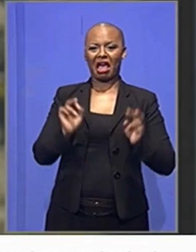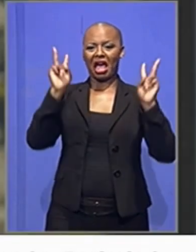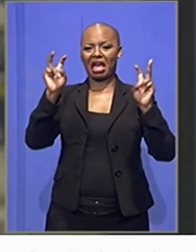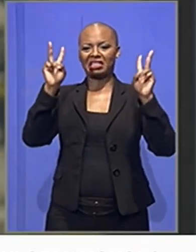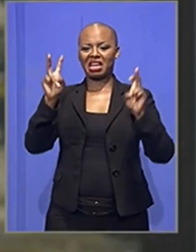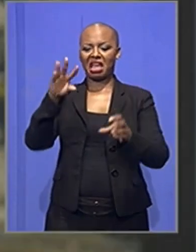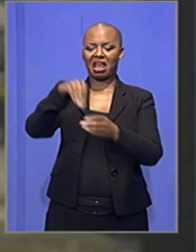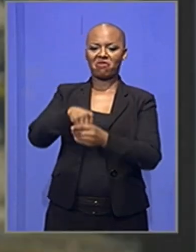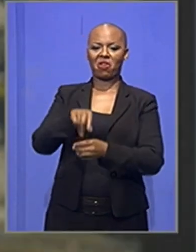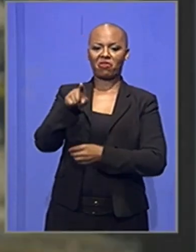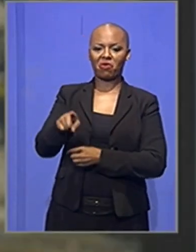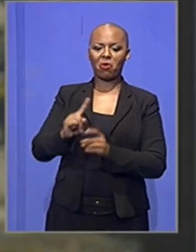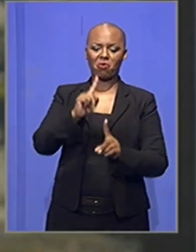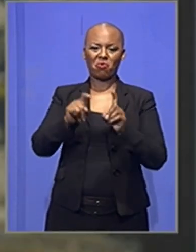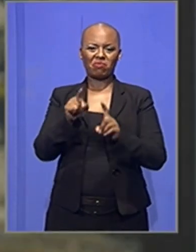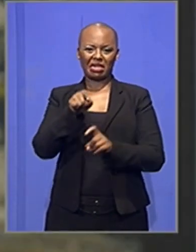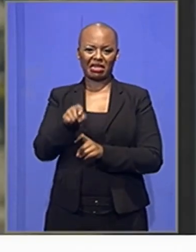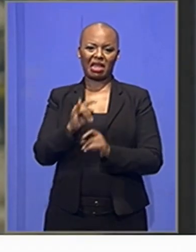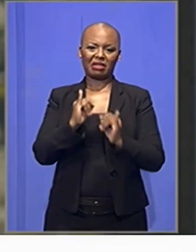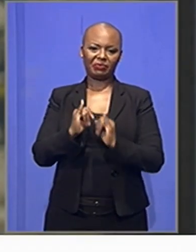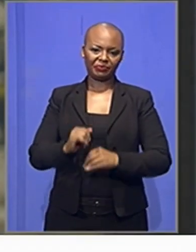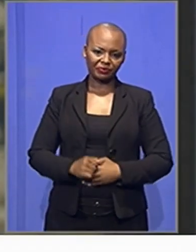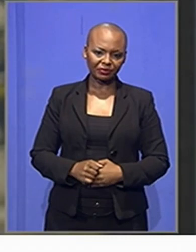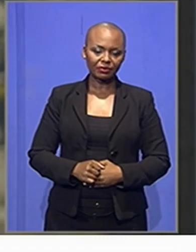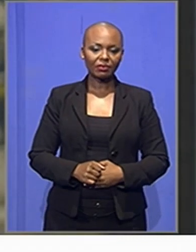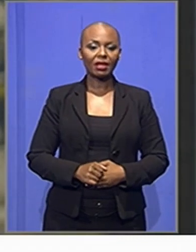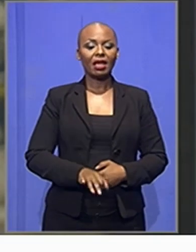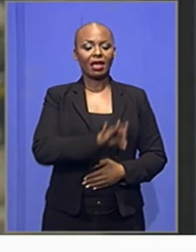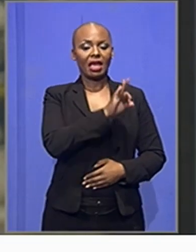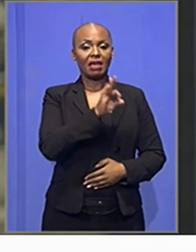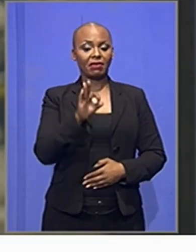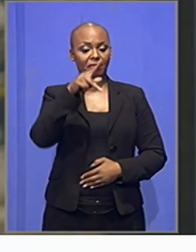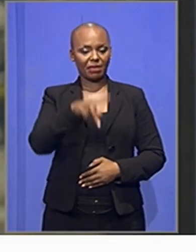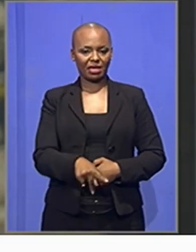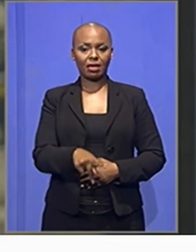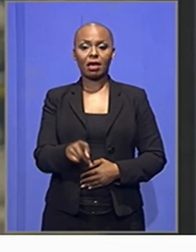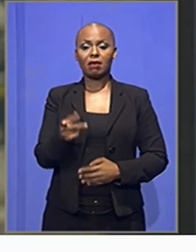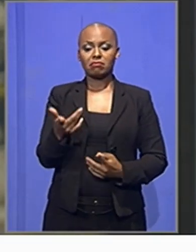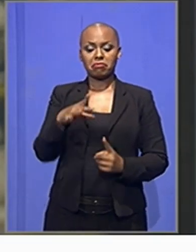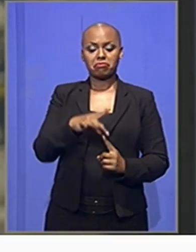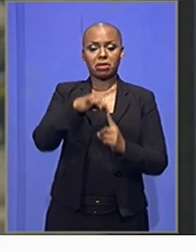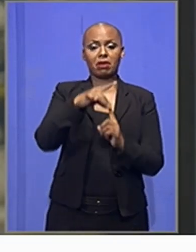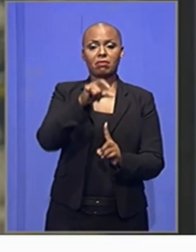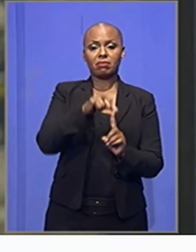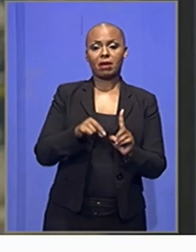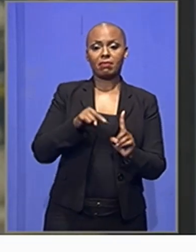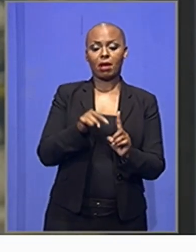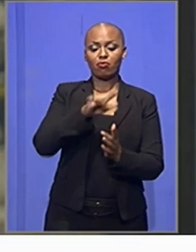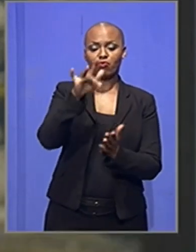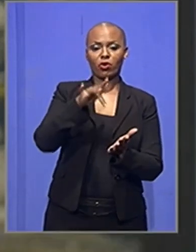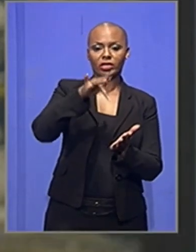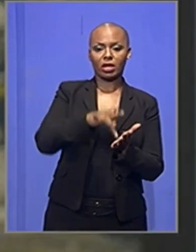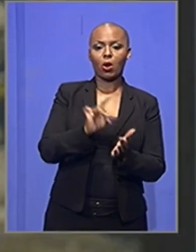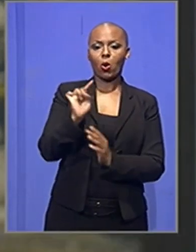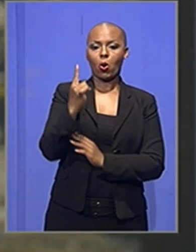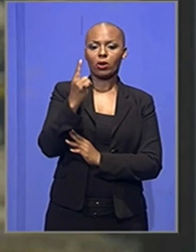It has always been the view of the Freedom Front Plus that when it comes to appointment of positions, that there should only be